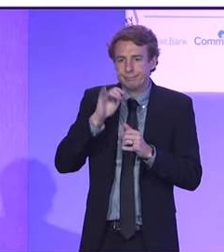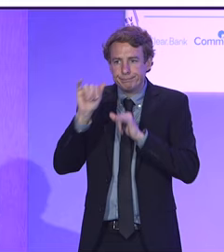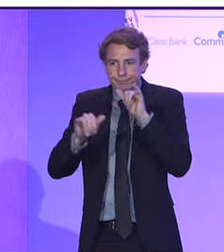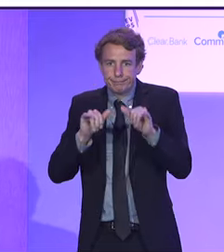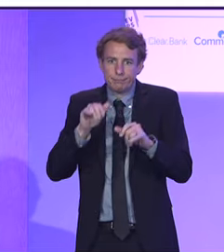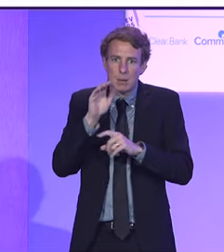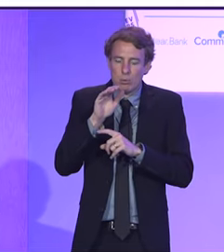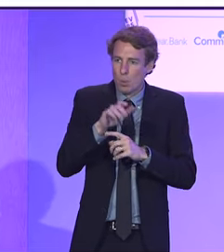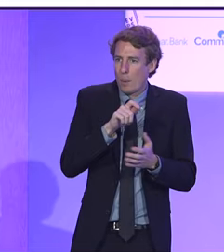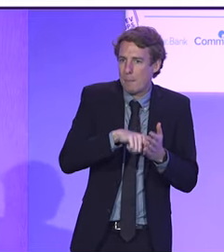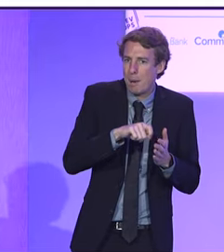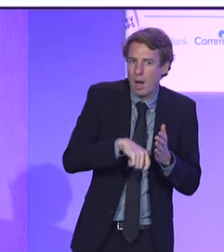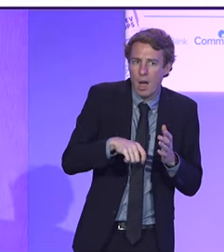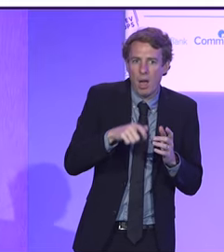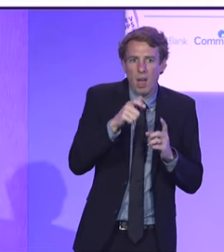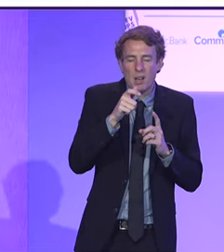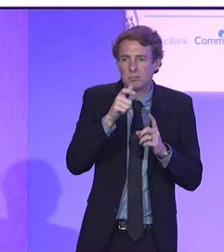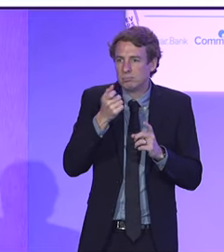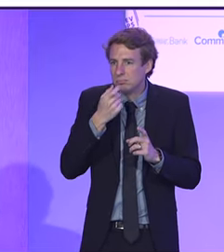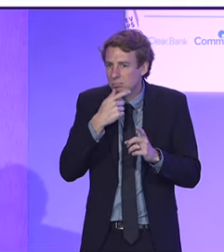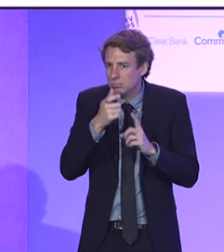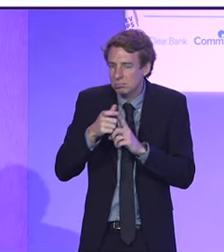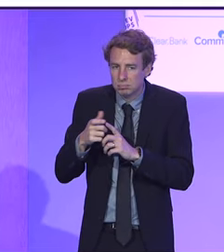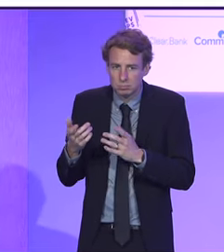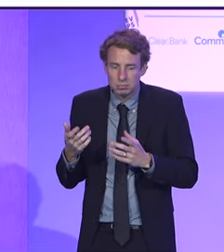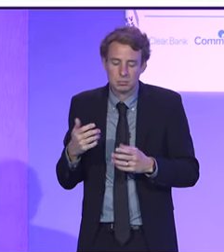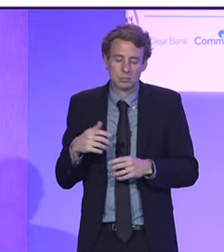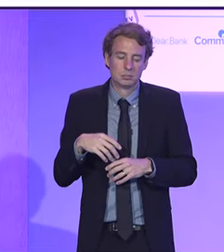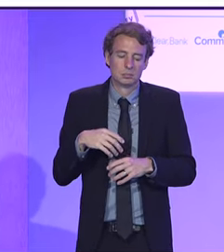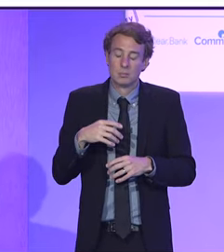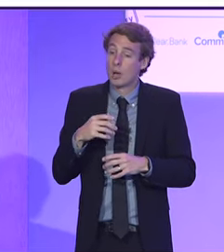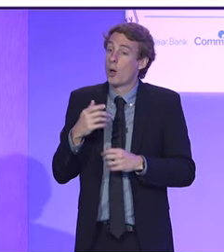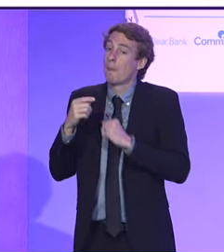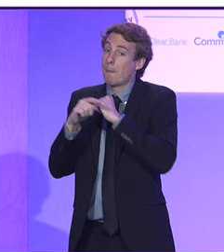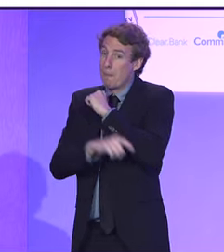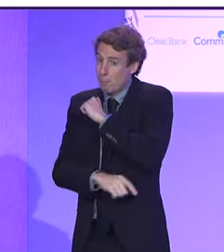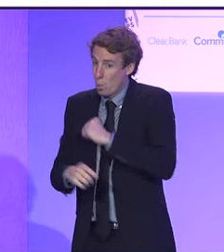get contraceptives. Poor women would put themselves at incredible